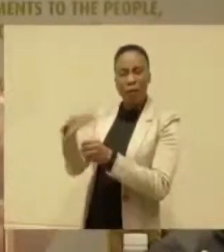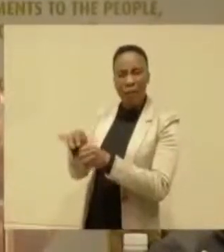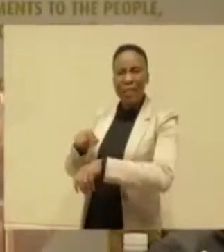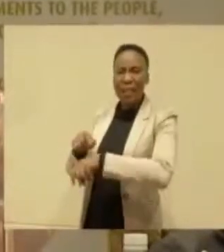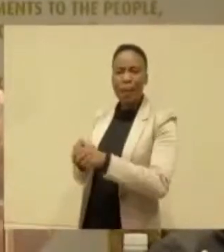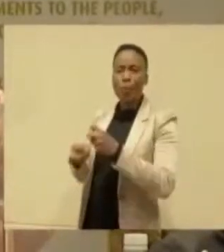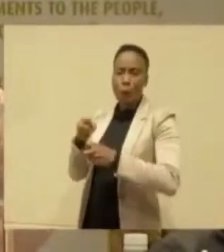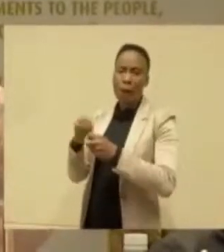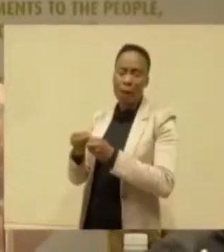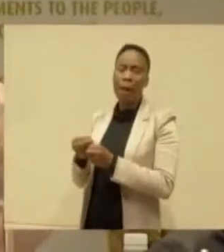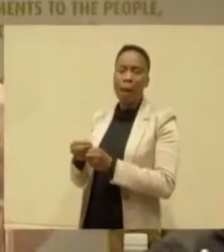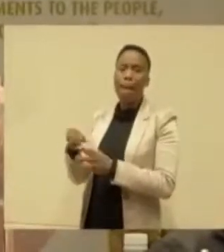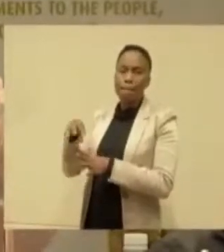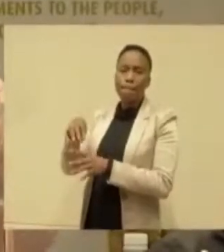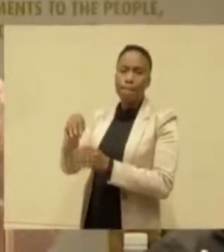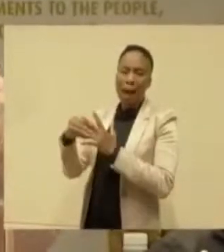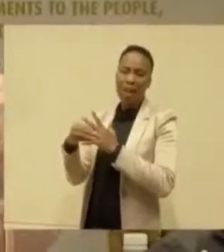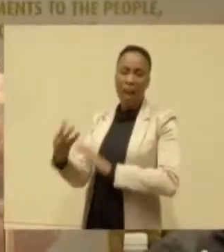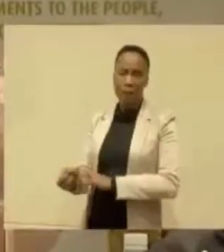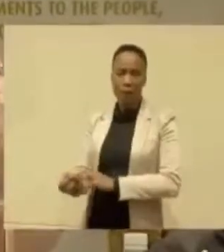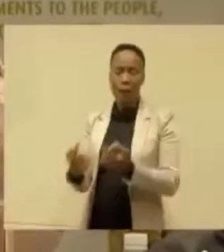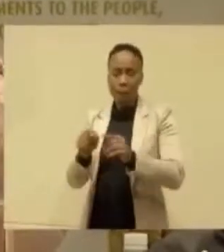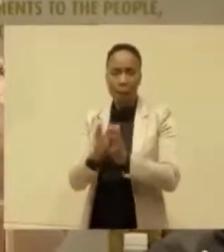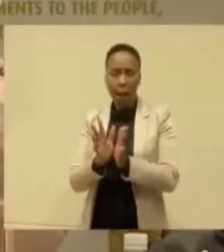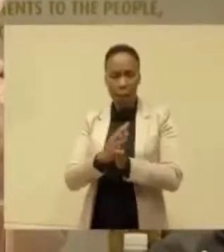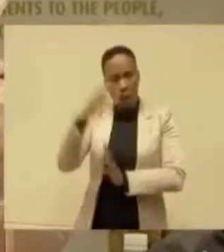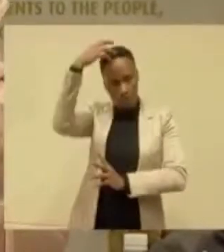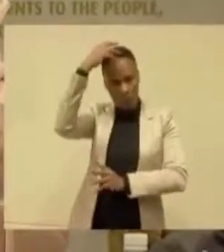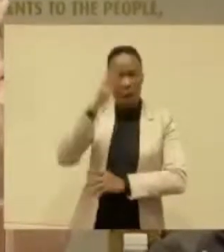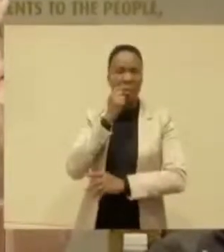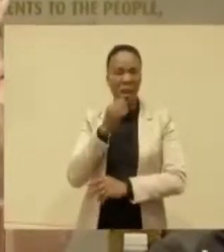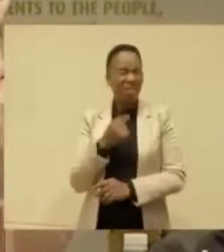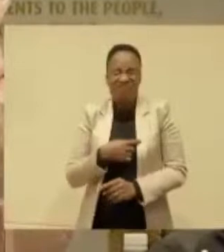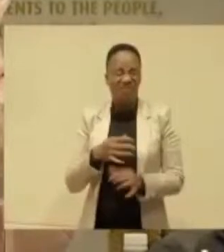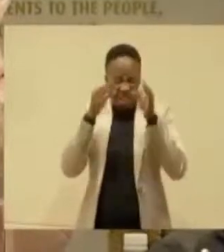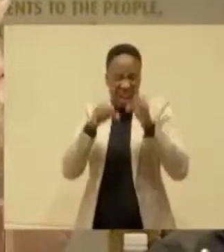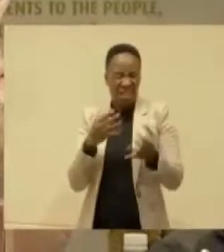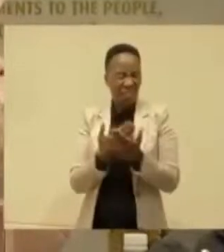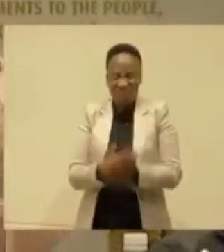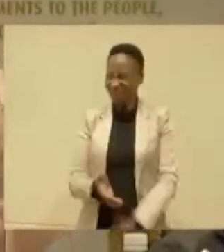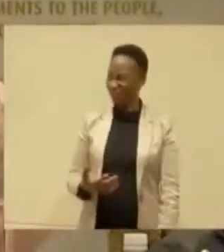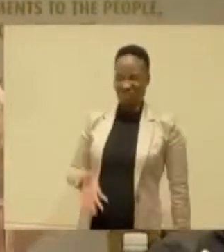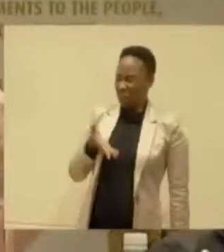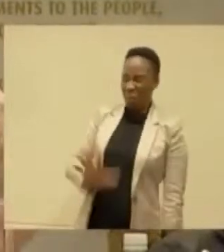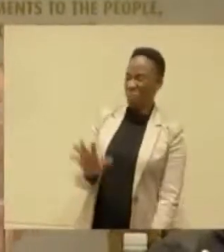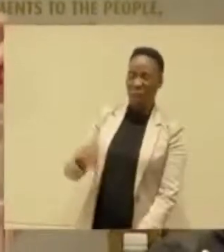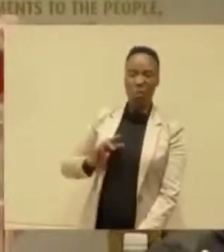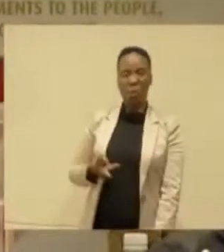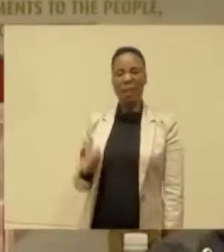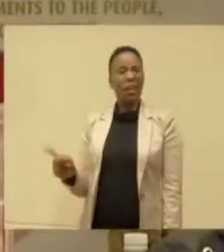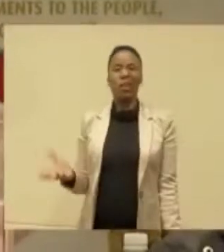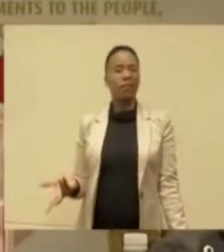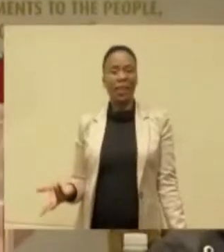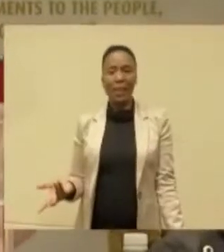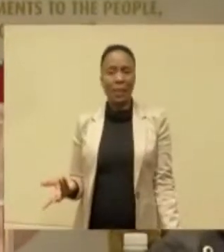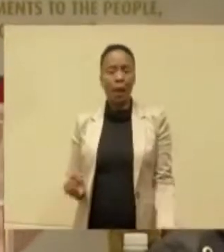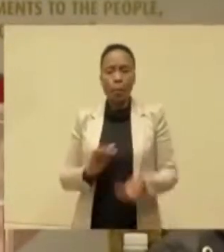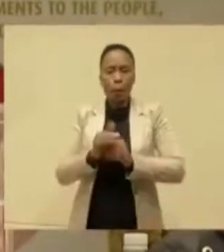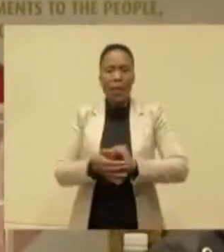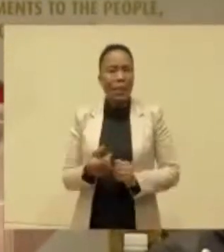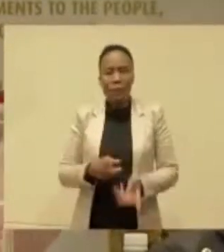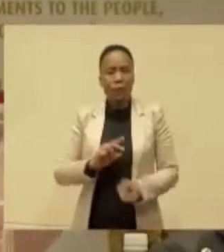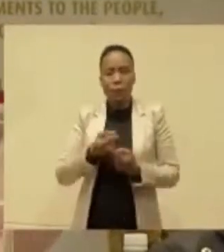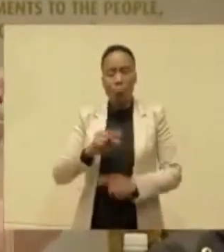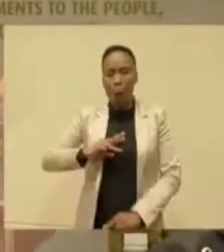customary of what or what but muslim men can just decide they don't want this woman anymore and they don't know what they do there was just no protection for